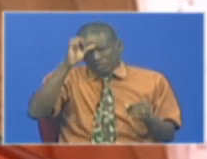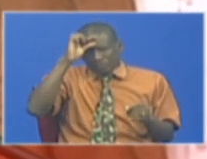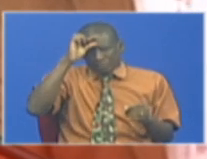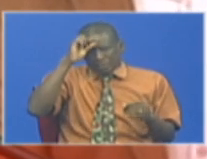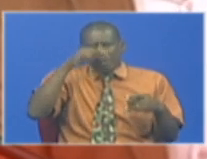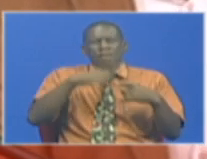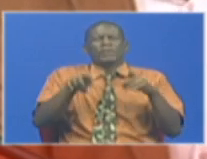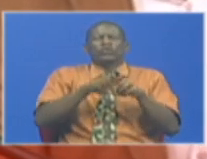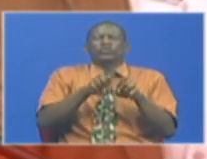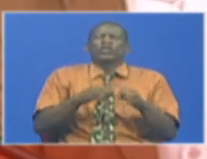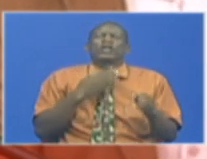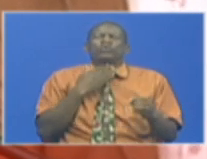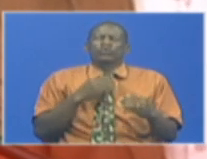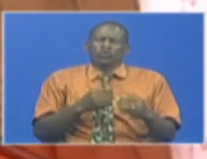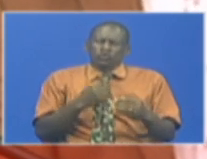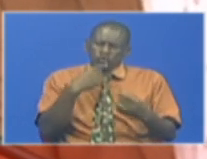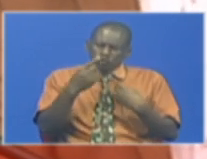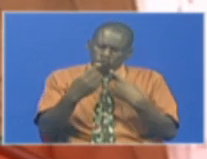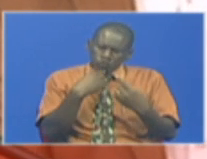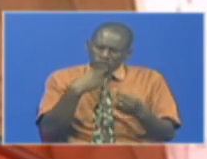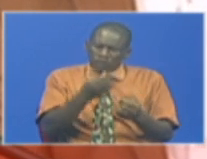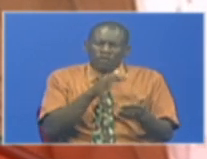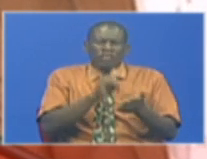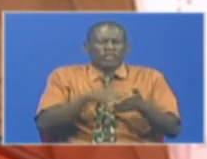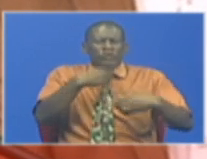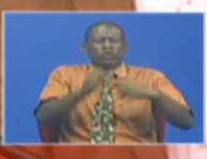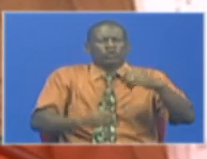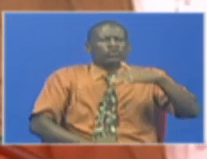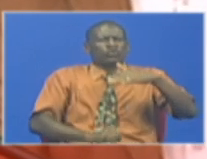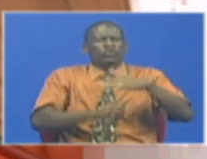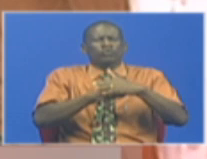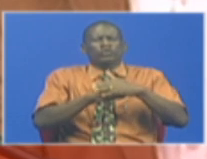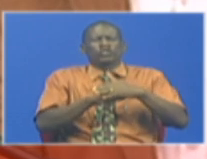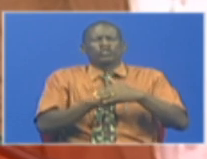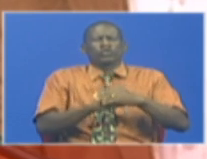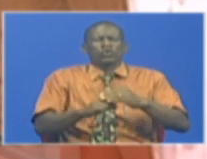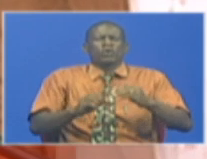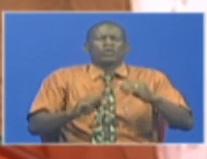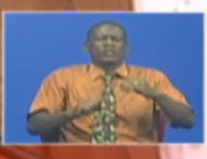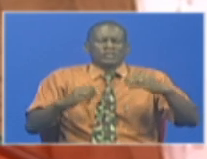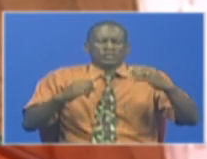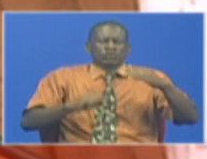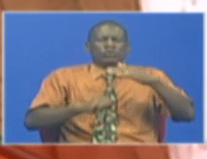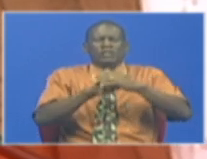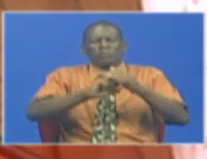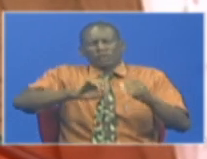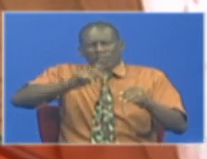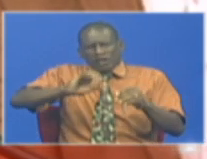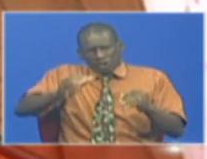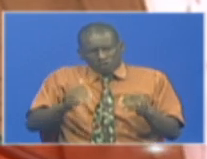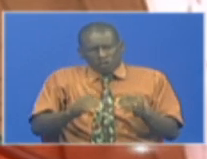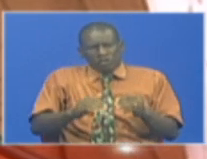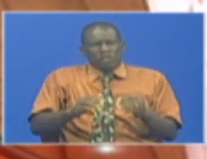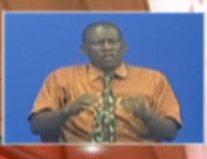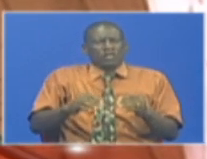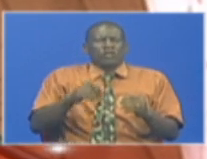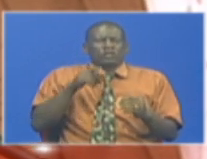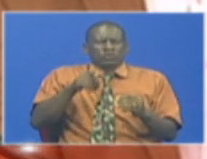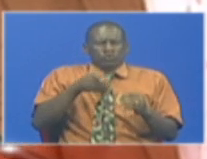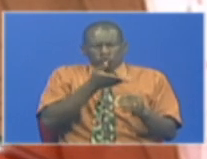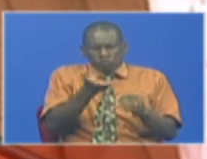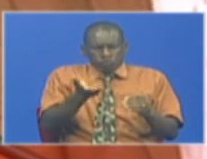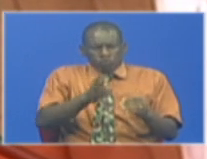the entire country in the control of non-communicable diseases, particularly in this period of COVID-19 pandemic.